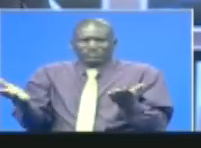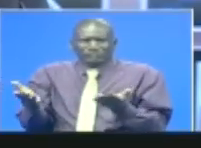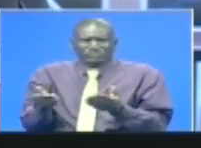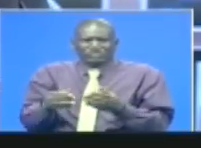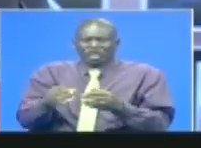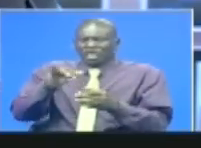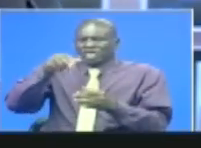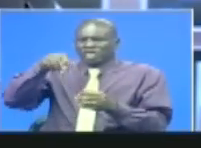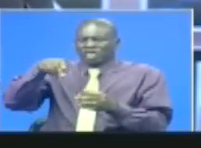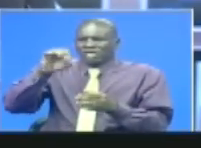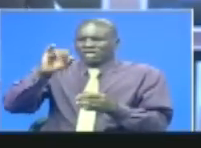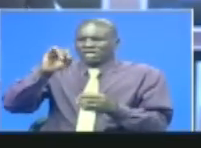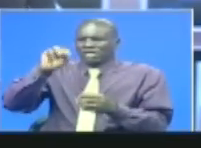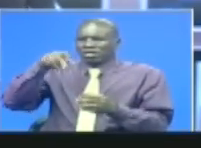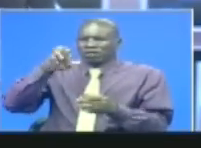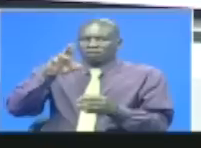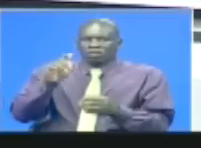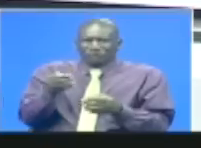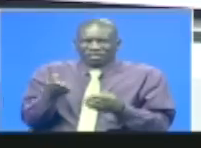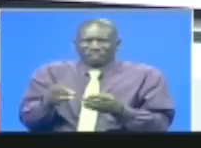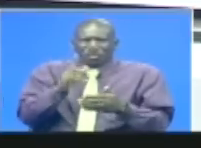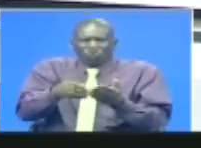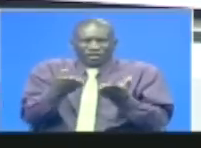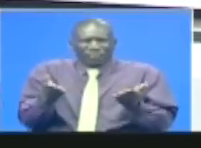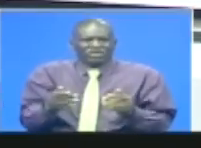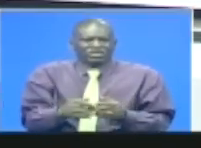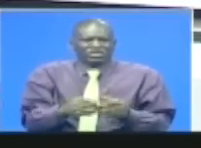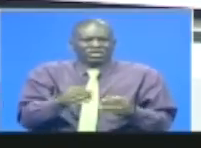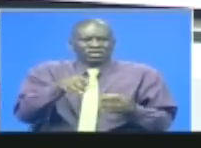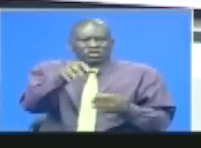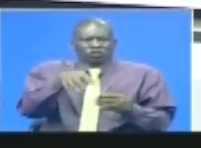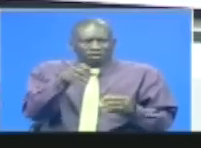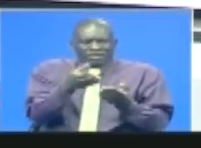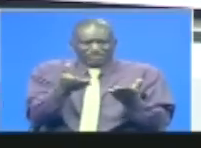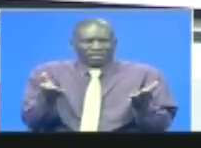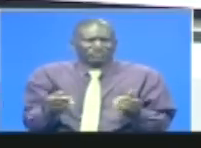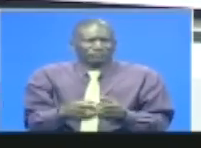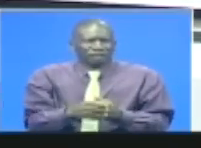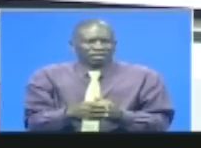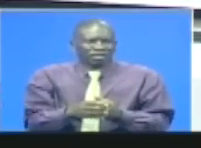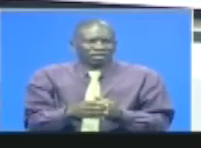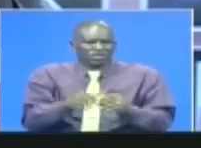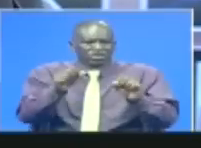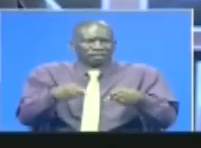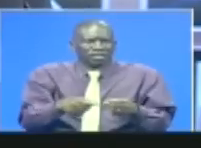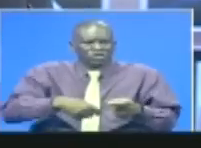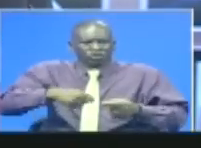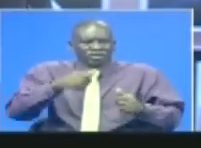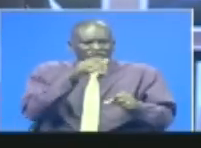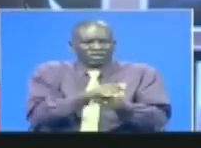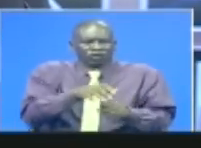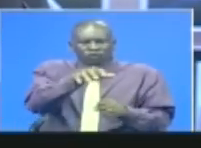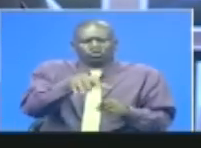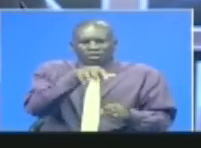imports, clearing and forwarding. What kind of commodities, sir? Supermarket commodities. Yes, we sell a lot to